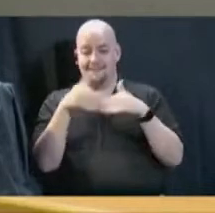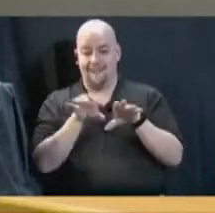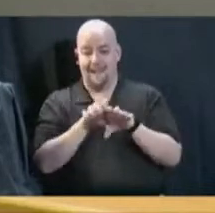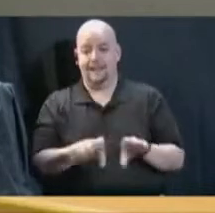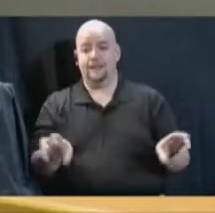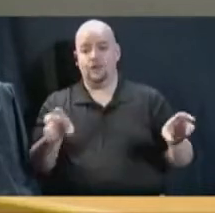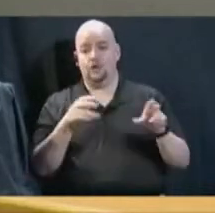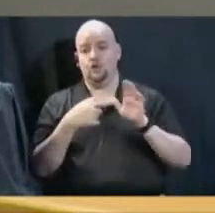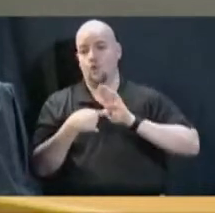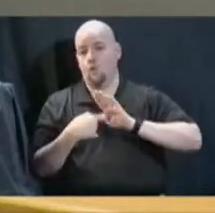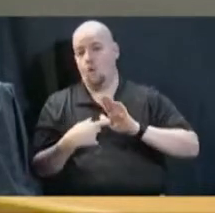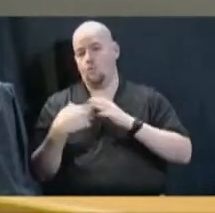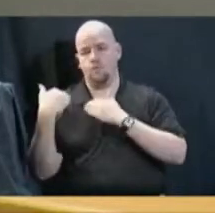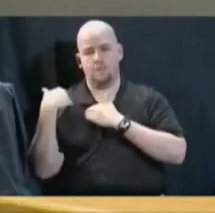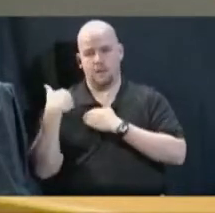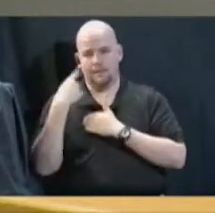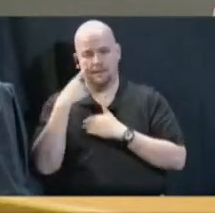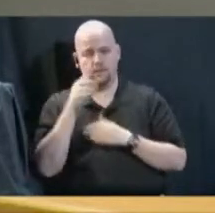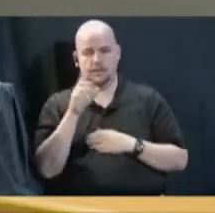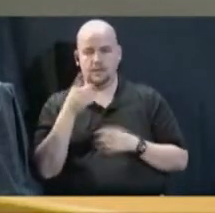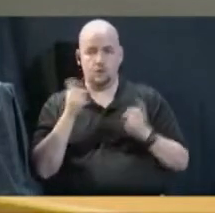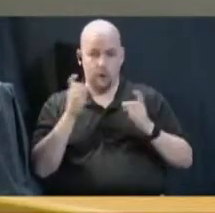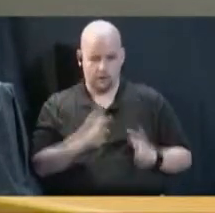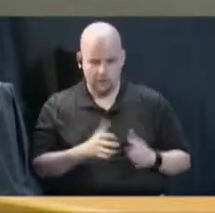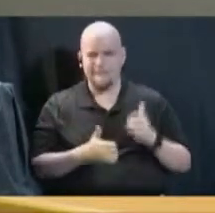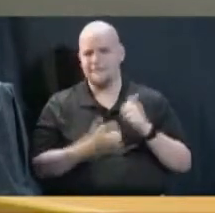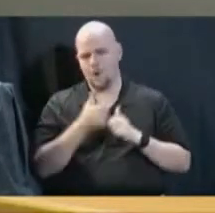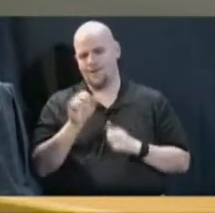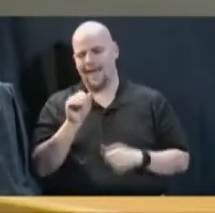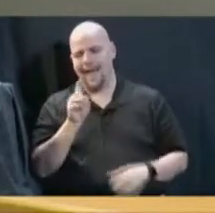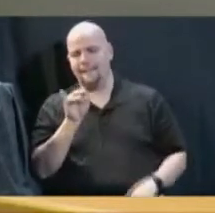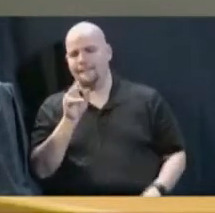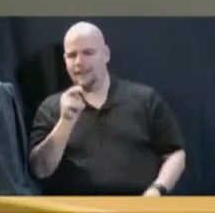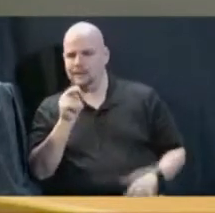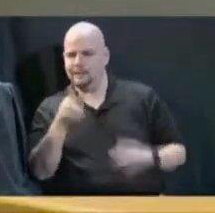roles, and most of those roles are administrative roles.